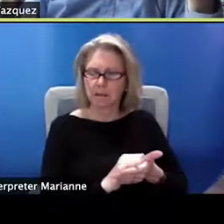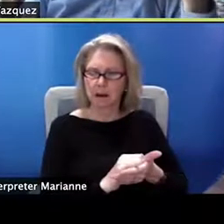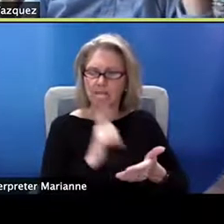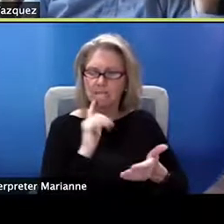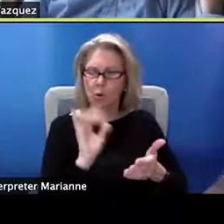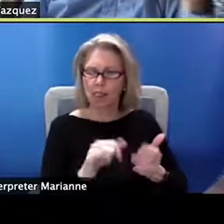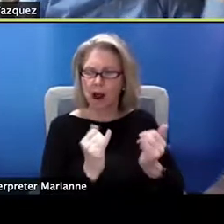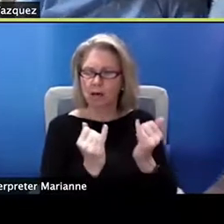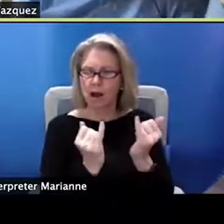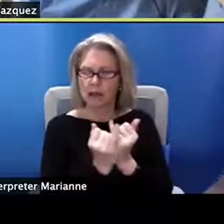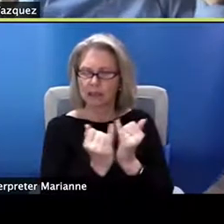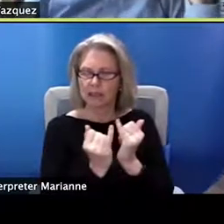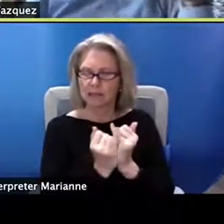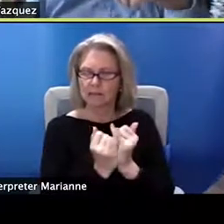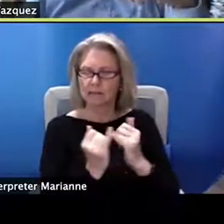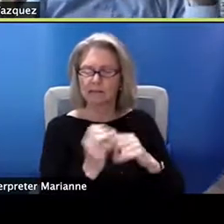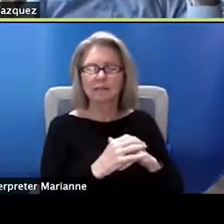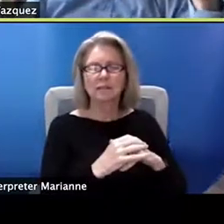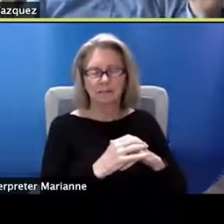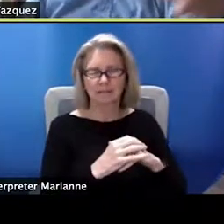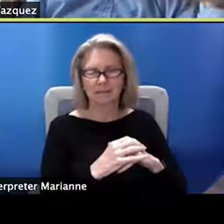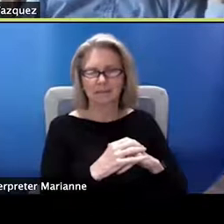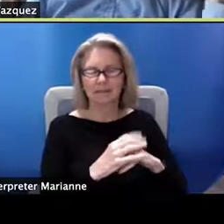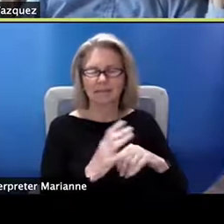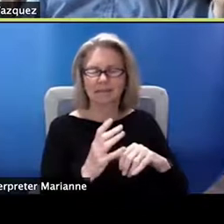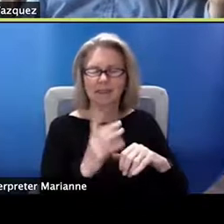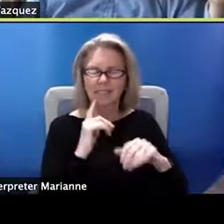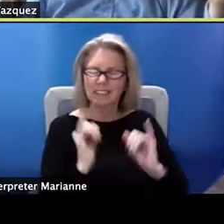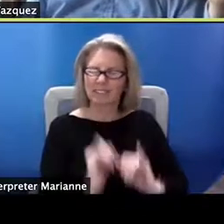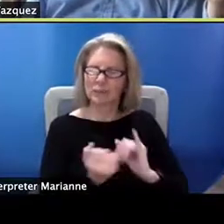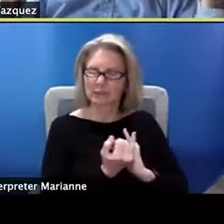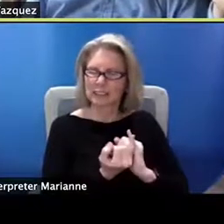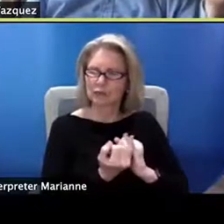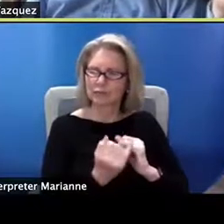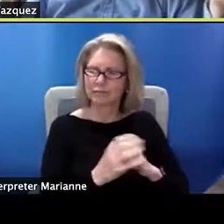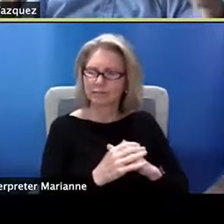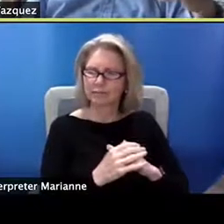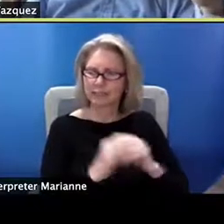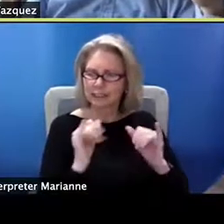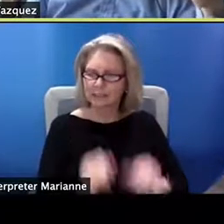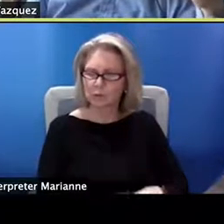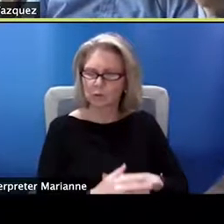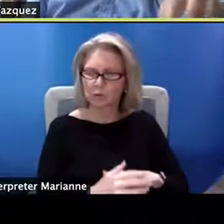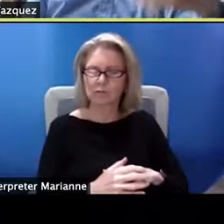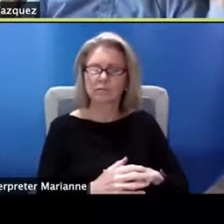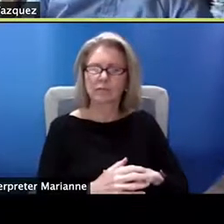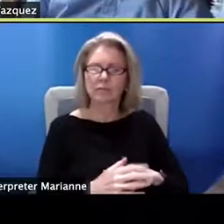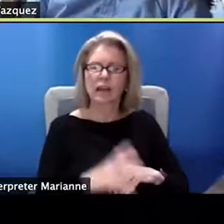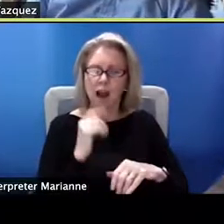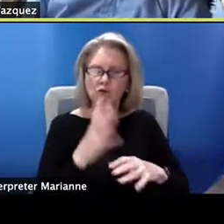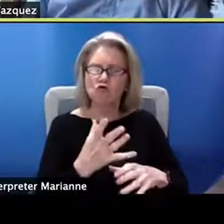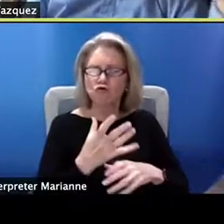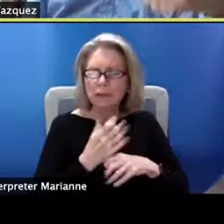isolated, individualized individual, if I may say, to travel to the world of others, to receive